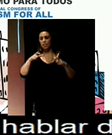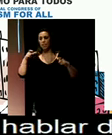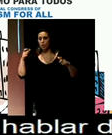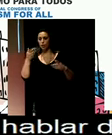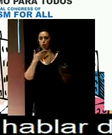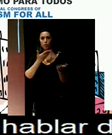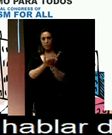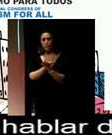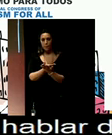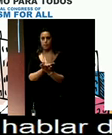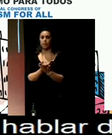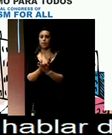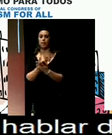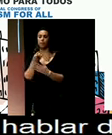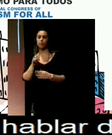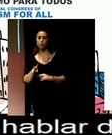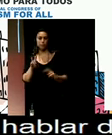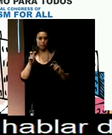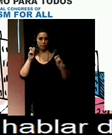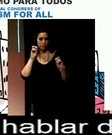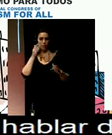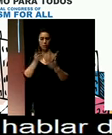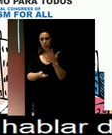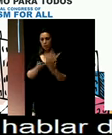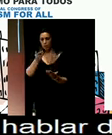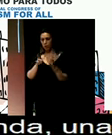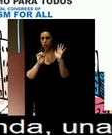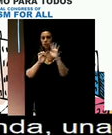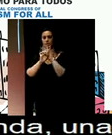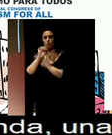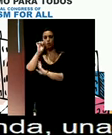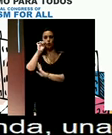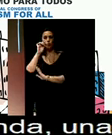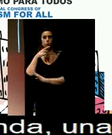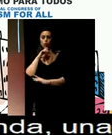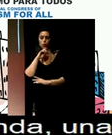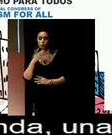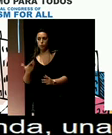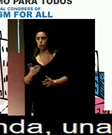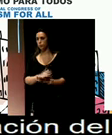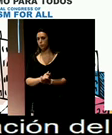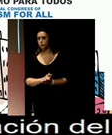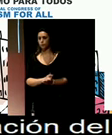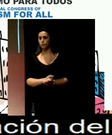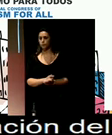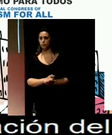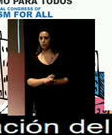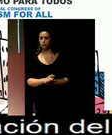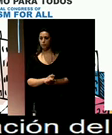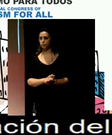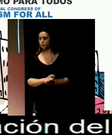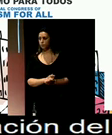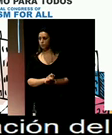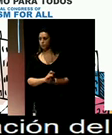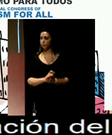consideration about accessible tourism development. Next, I will pass by